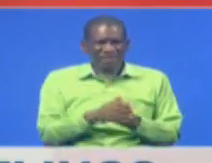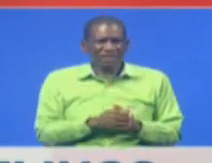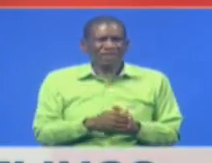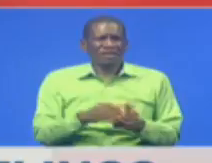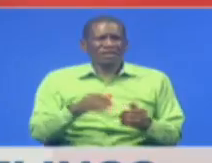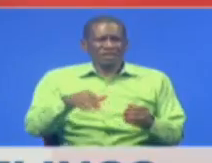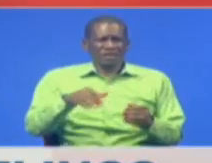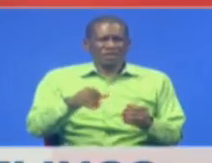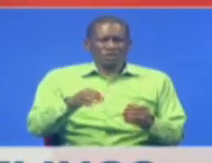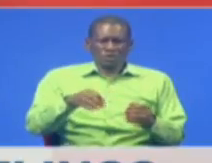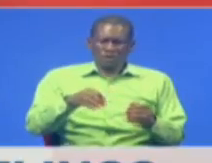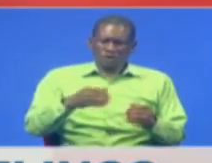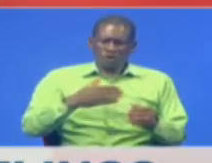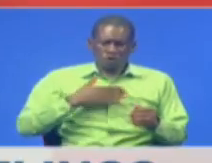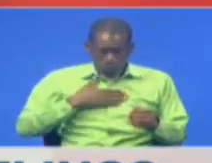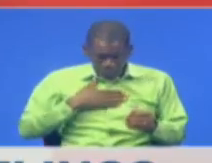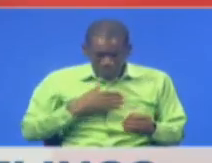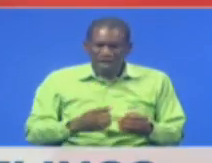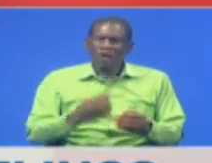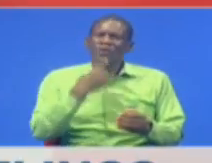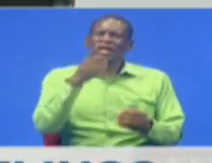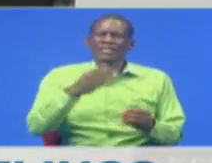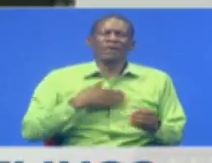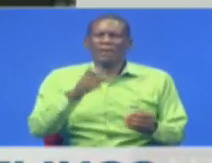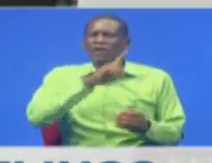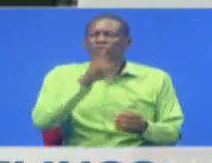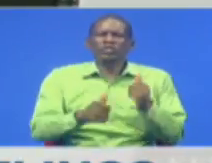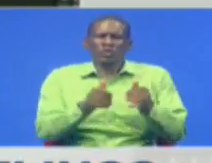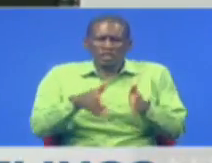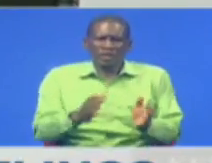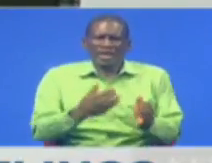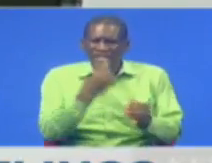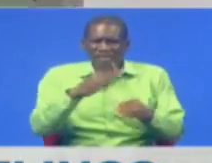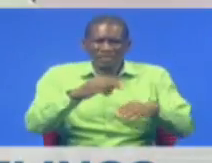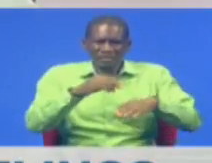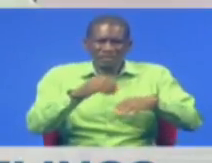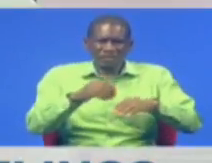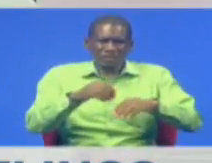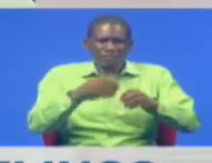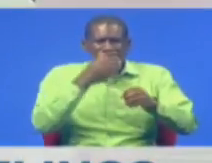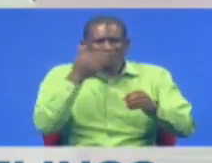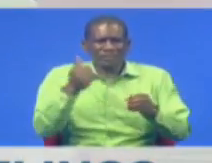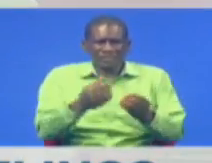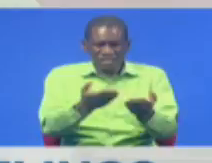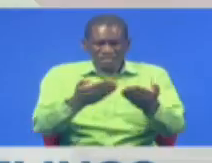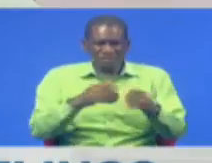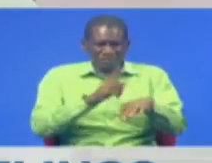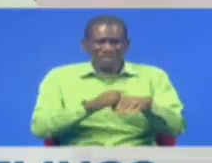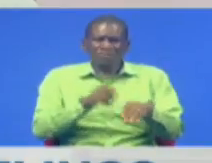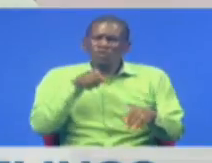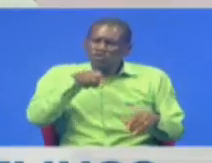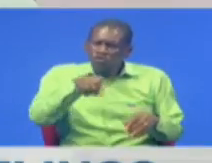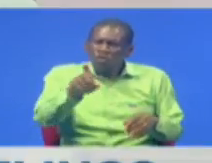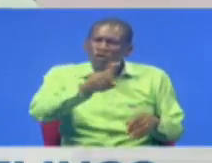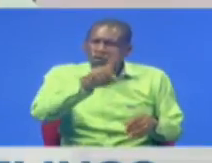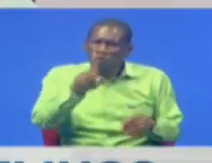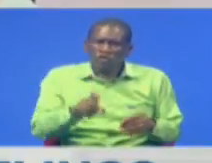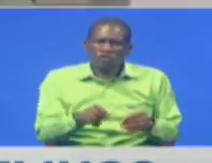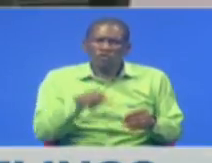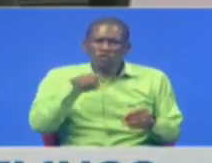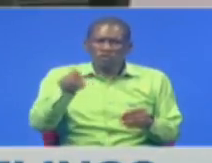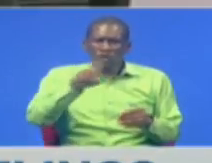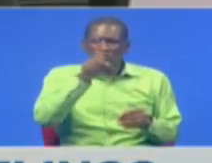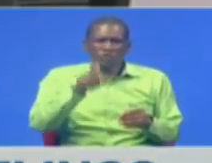I will answer your question in the way that I see fit. So okay. Please give me a bit of time. Your question is